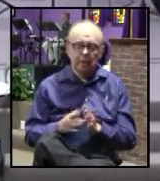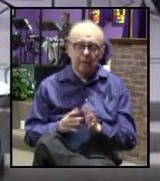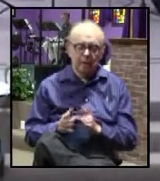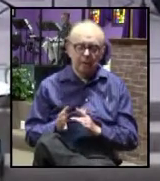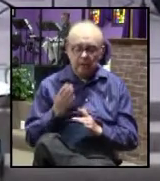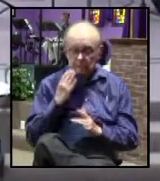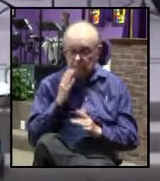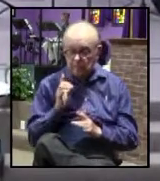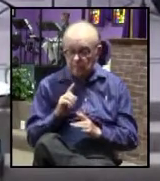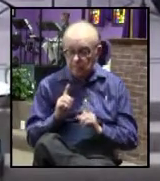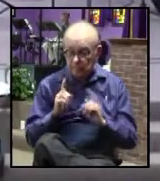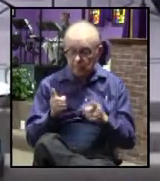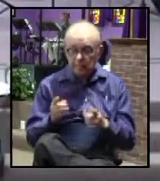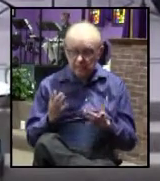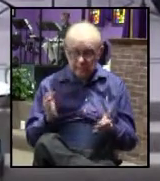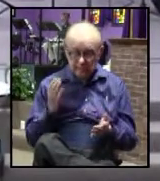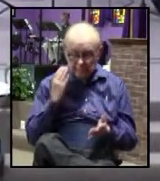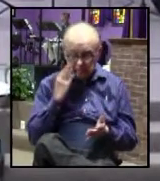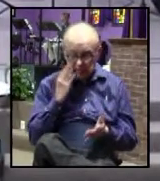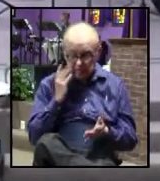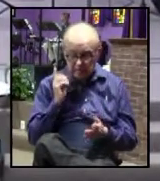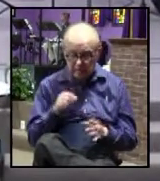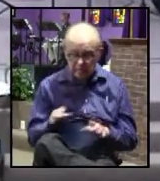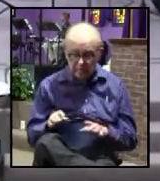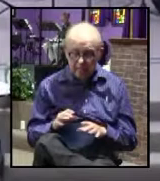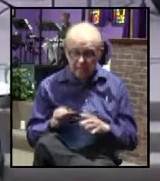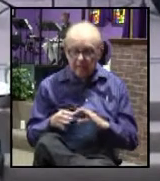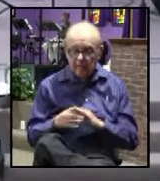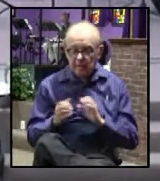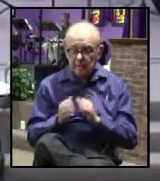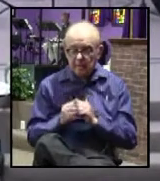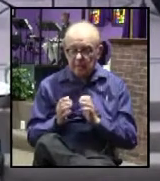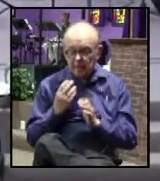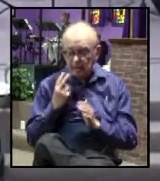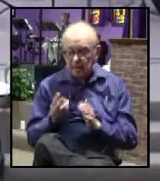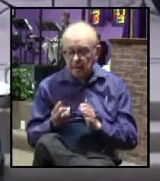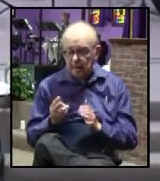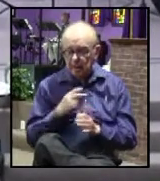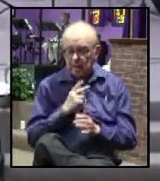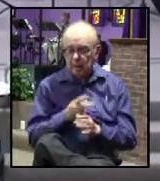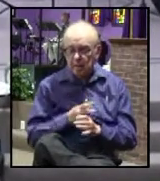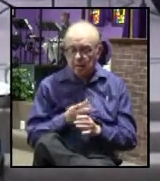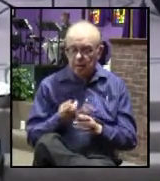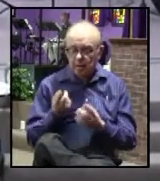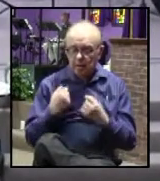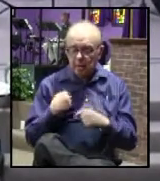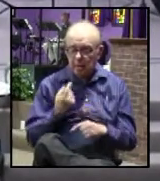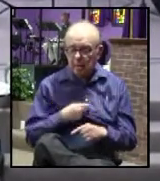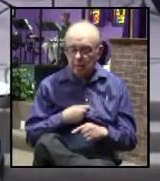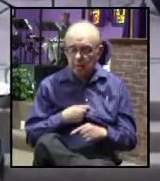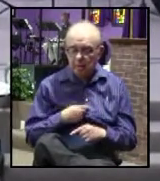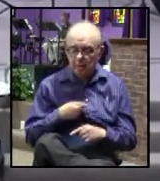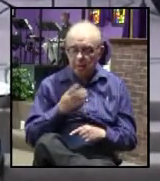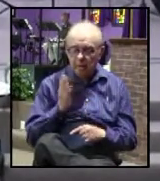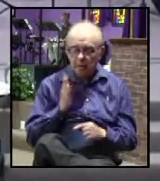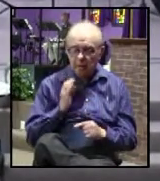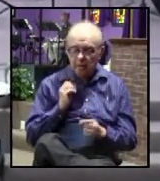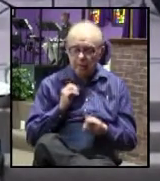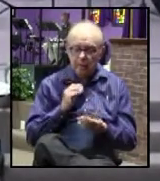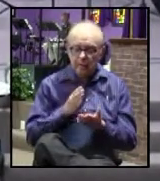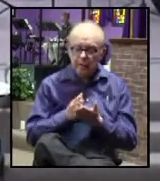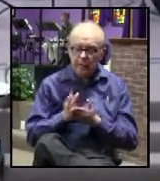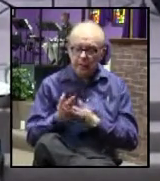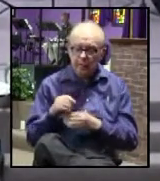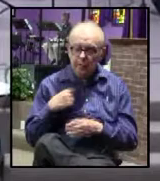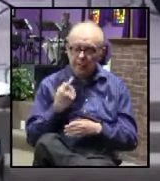Jesus knew where He was going, and we should know as well if we're tied to Him. You see, the power doesn't come from us. It's God flowing in us